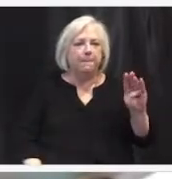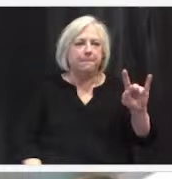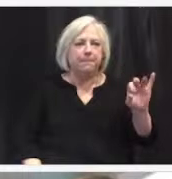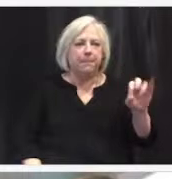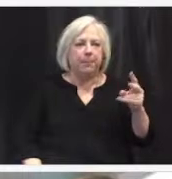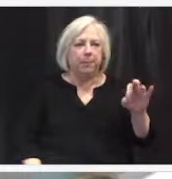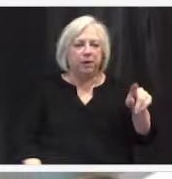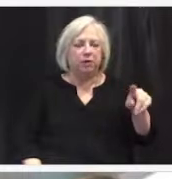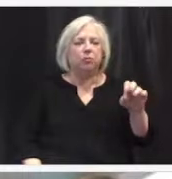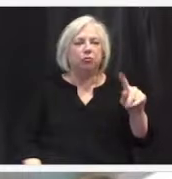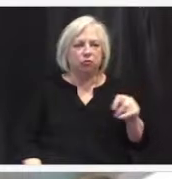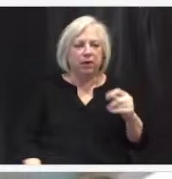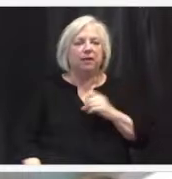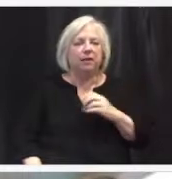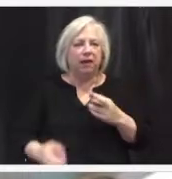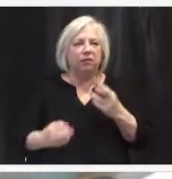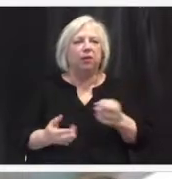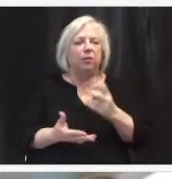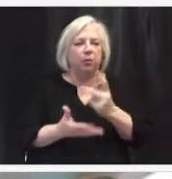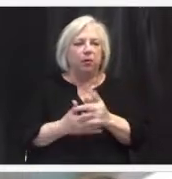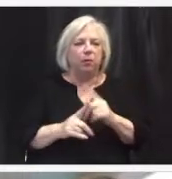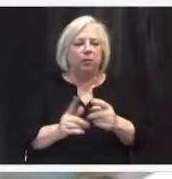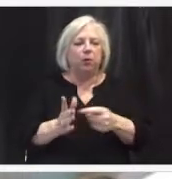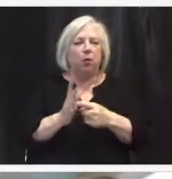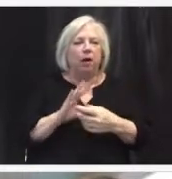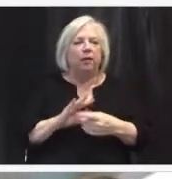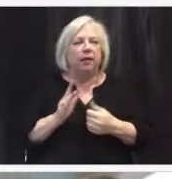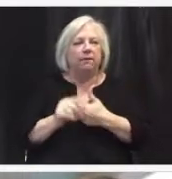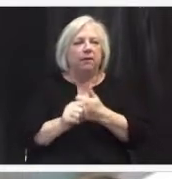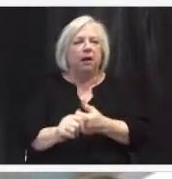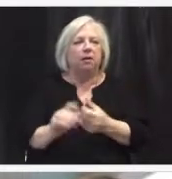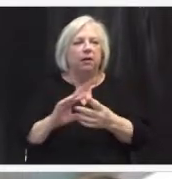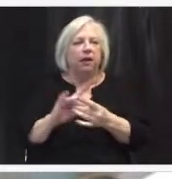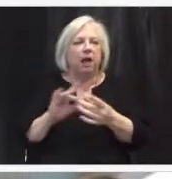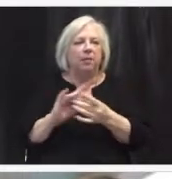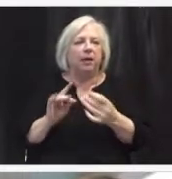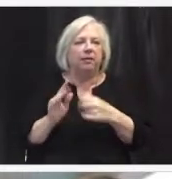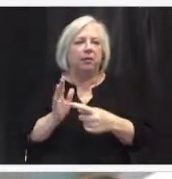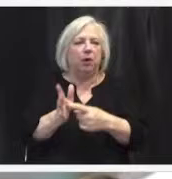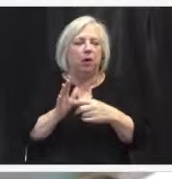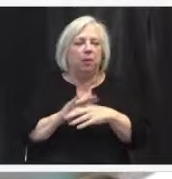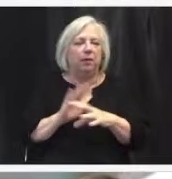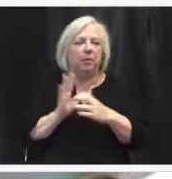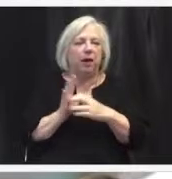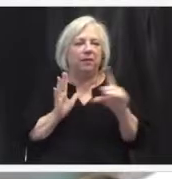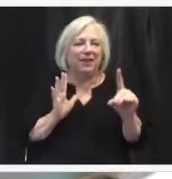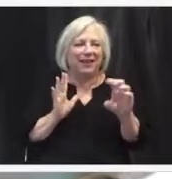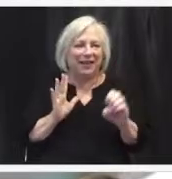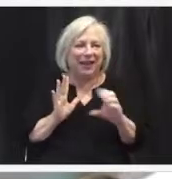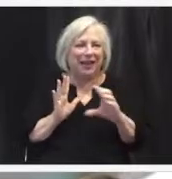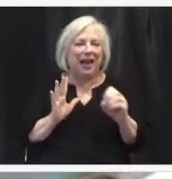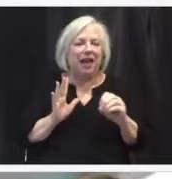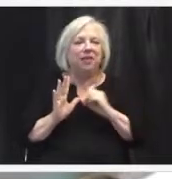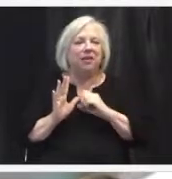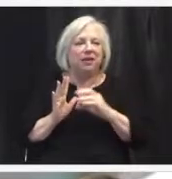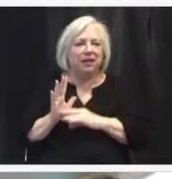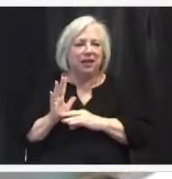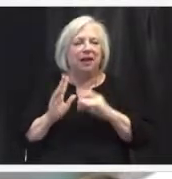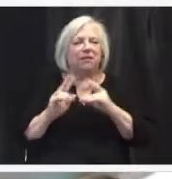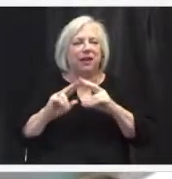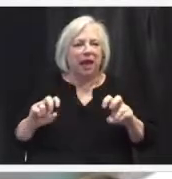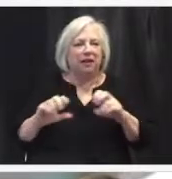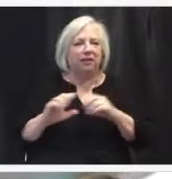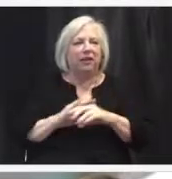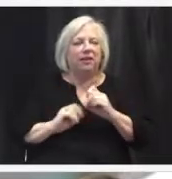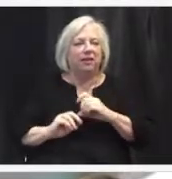approval of the requested replat subject to compliance with the comments and conditions outlined in paragraphs D and E and the staff analysis of the agenda staff